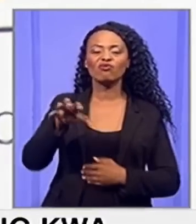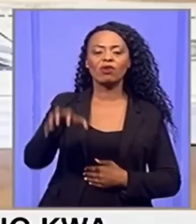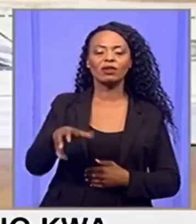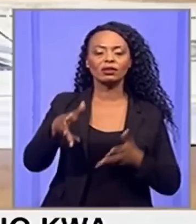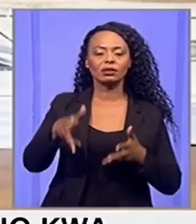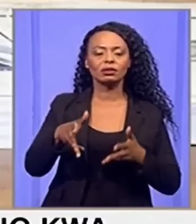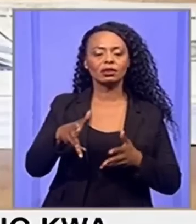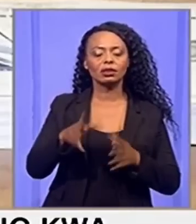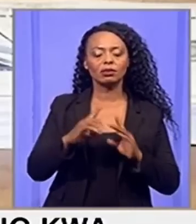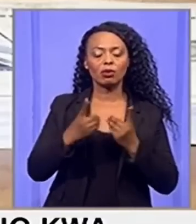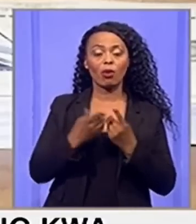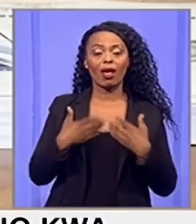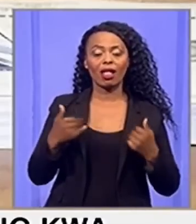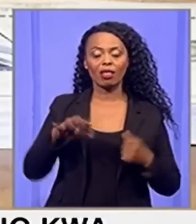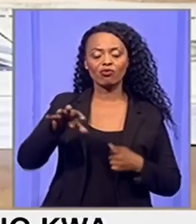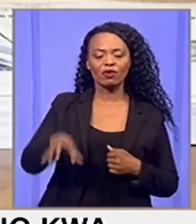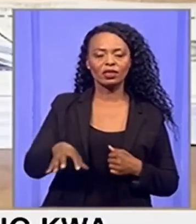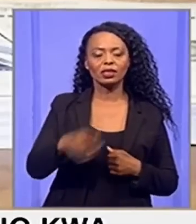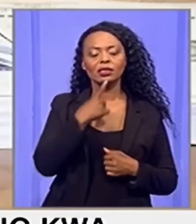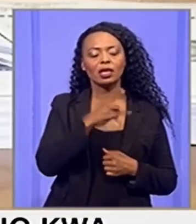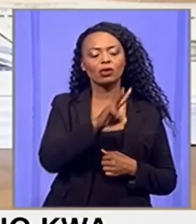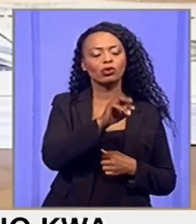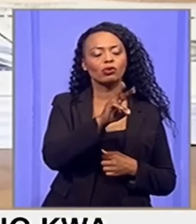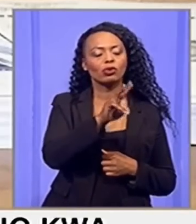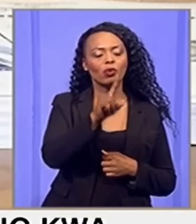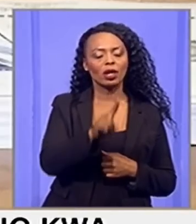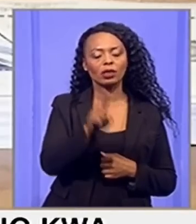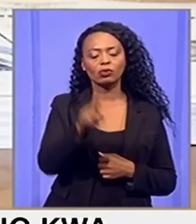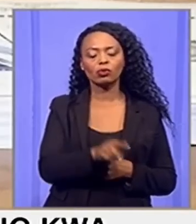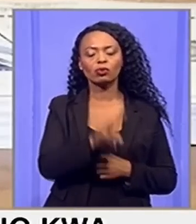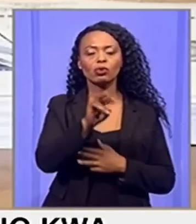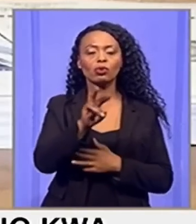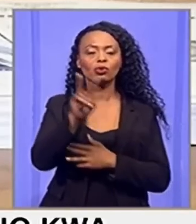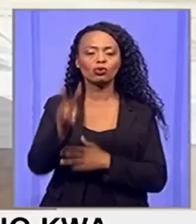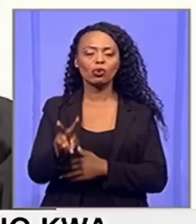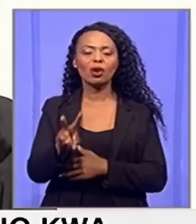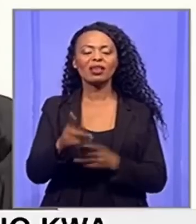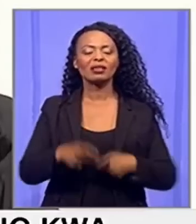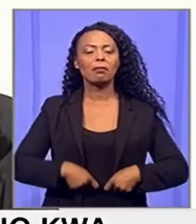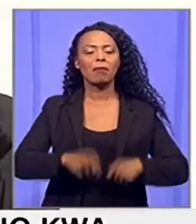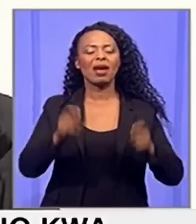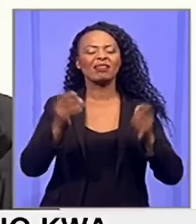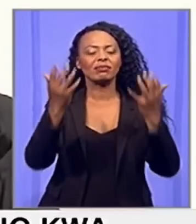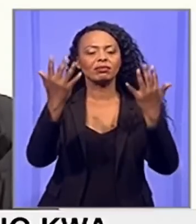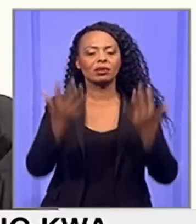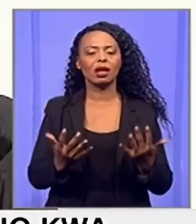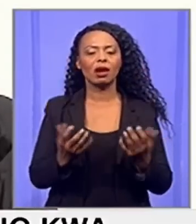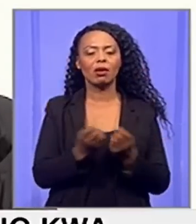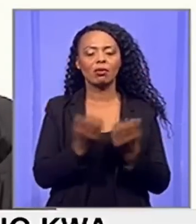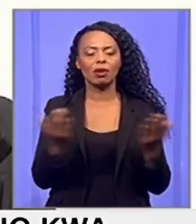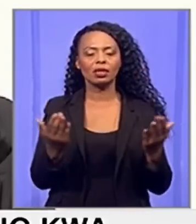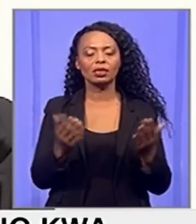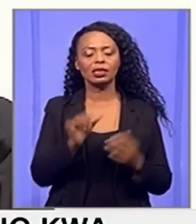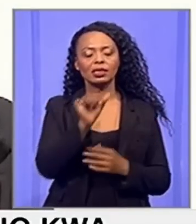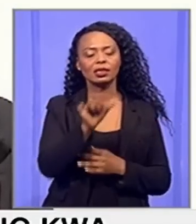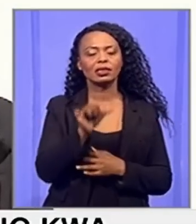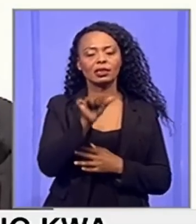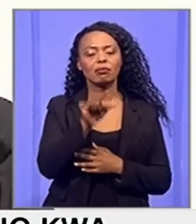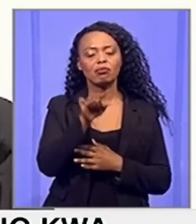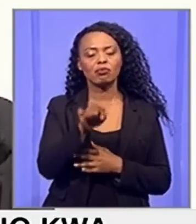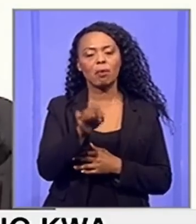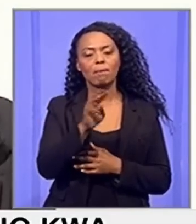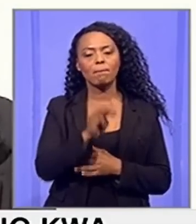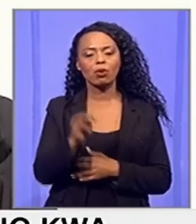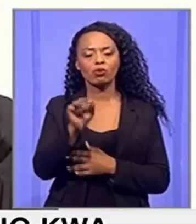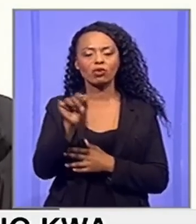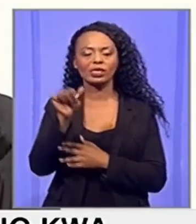wa matlole wa 2021 le 2022 lo dirisitse madi a kana ka dimilione di le 66 mo dithutong